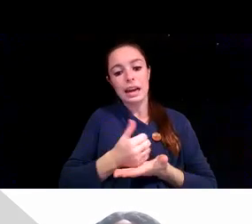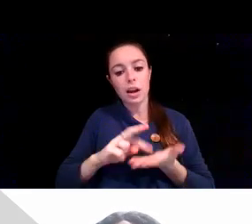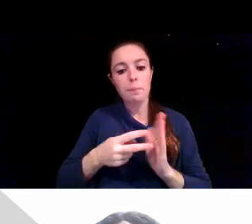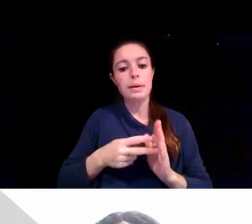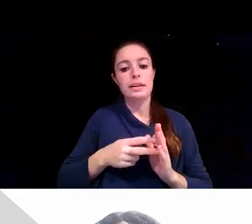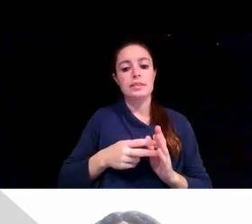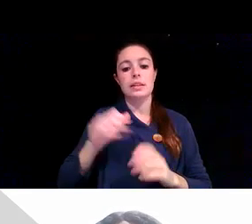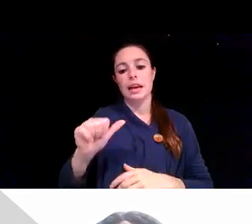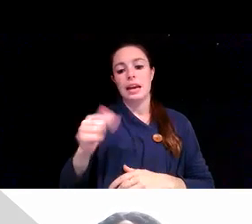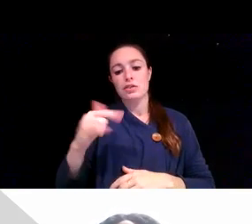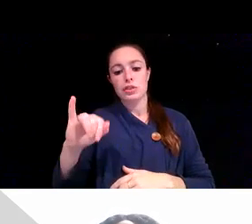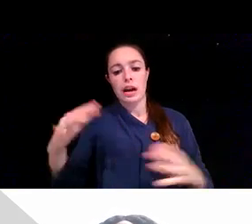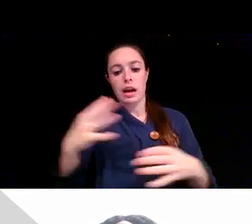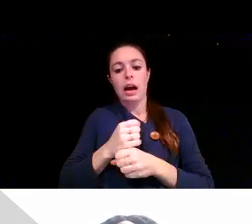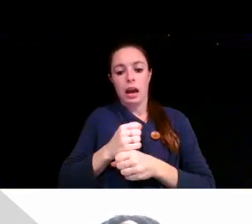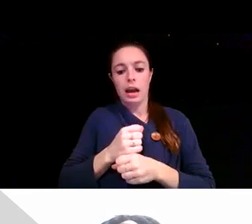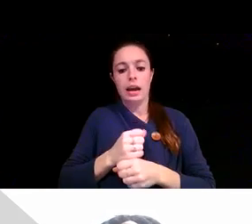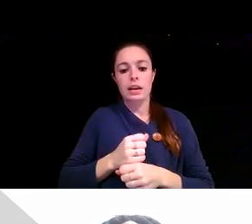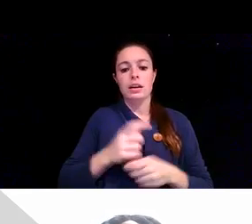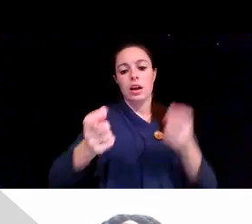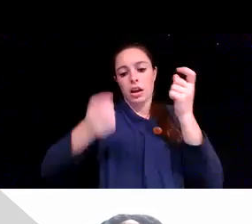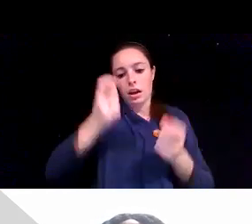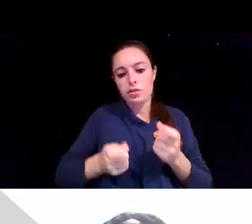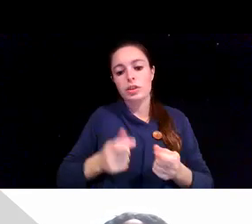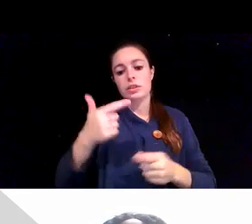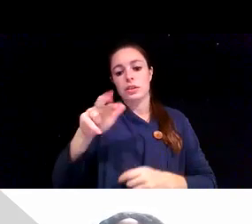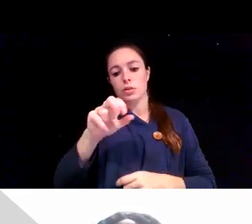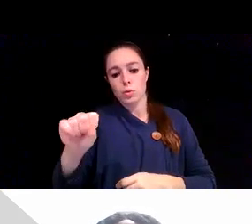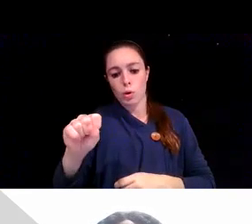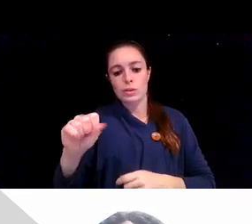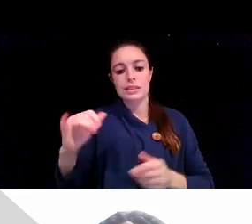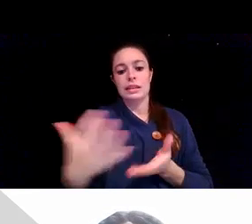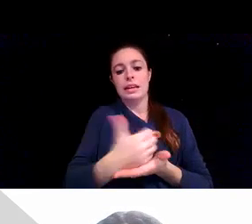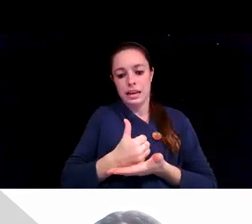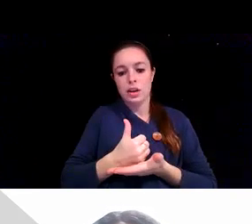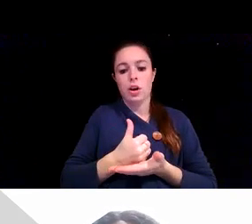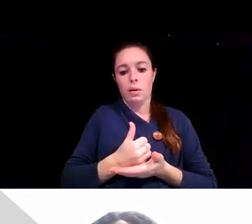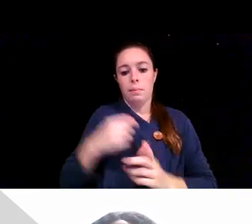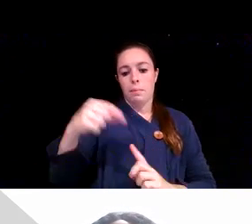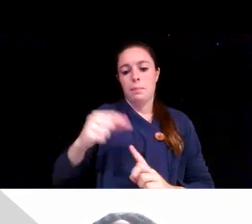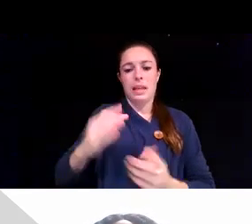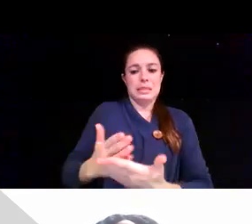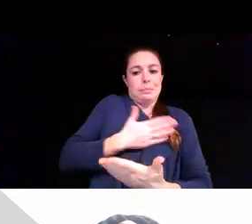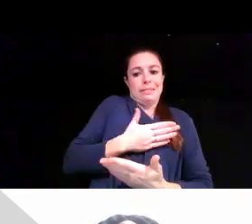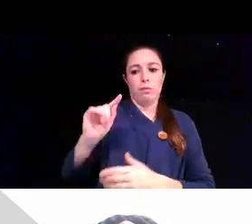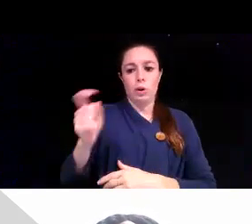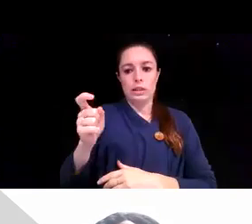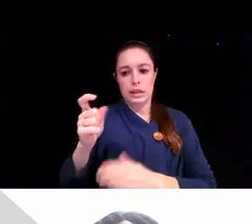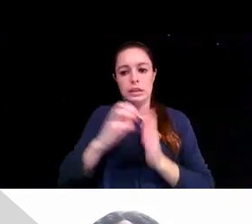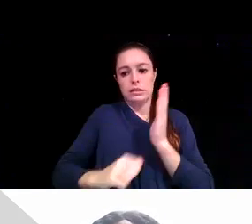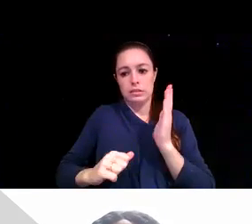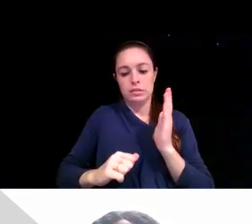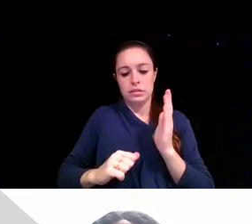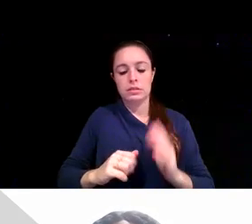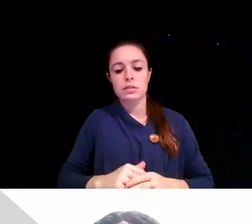adjusted gross income. By adjusted gross income, we mean income before taxes. So let's be mindful when